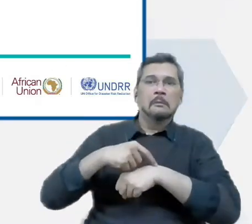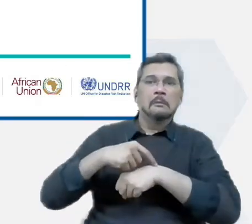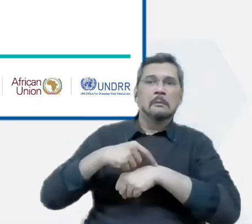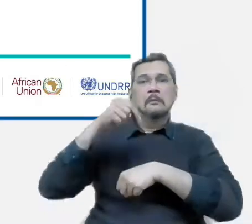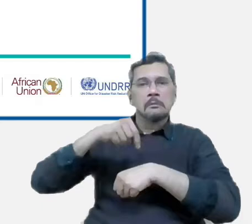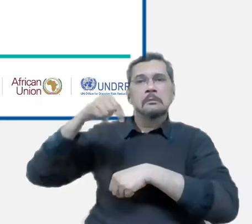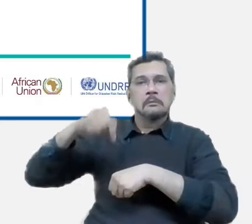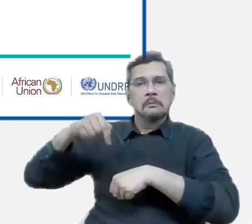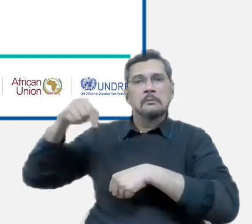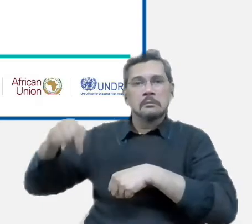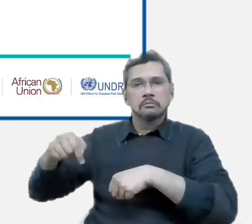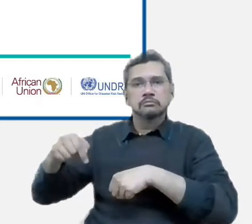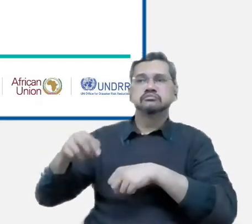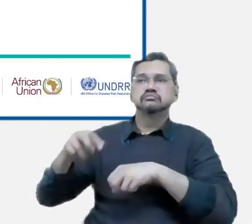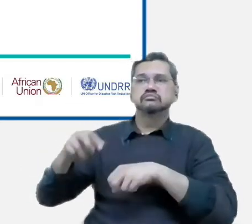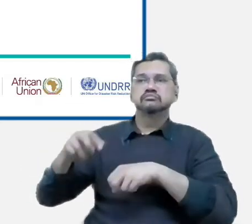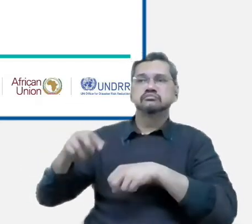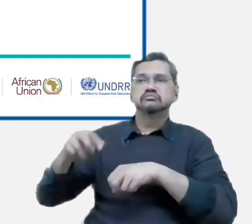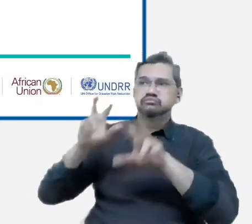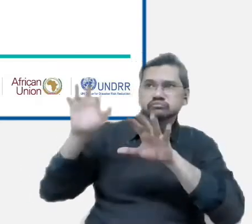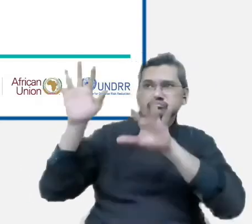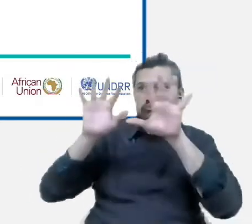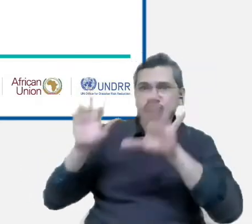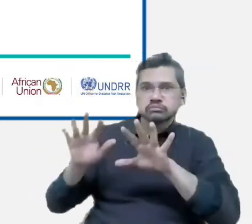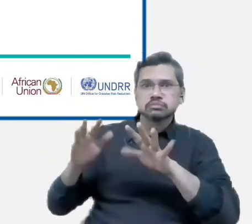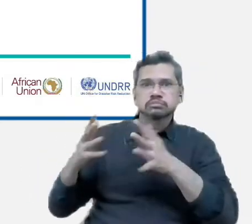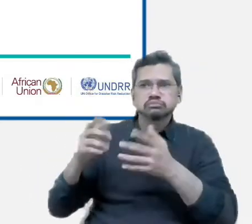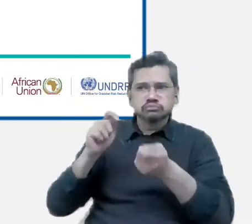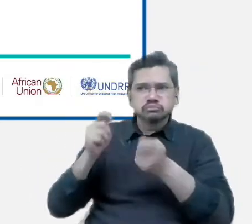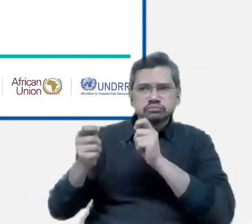but advisories are quite essential, quite important.